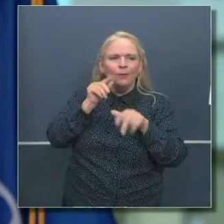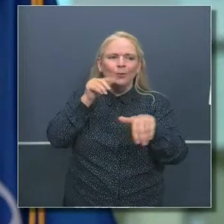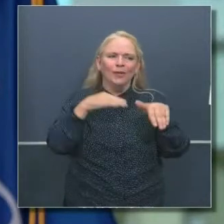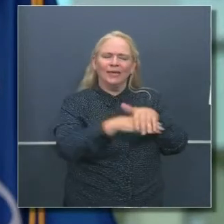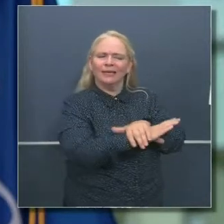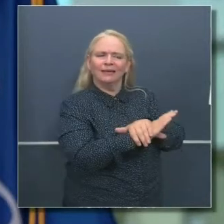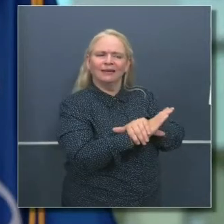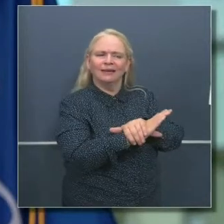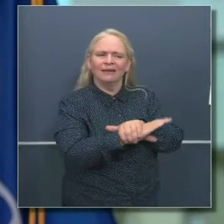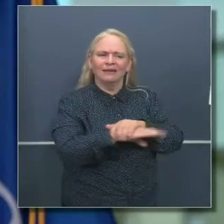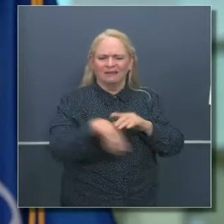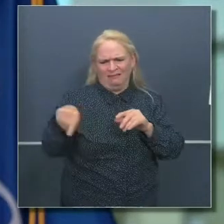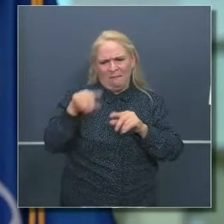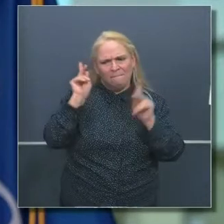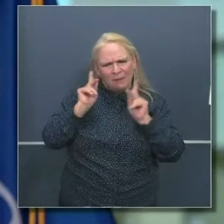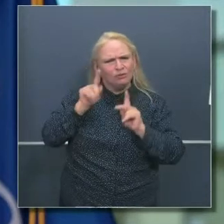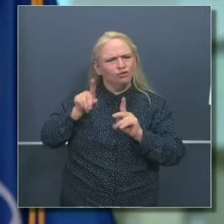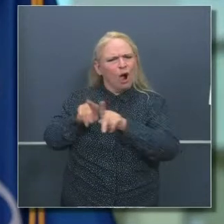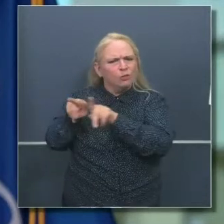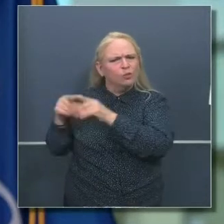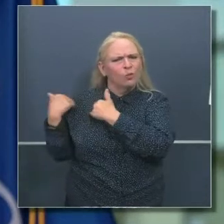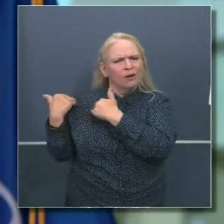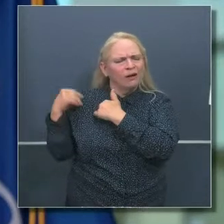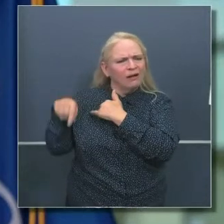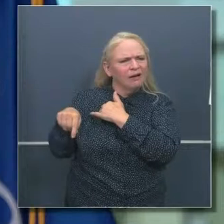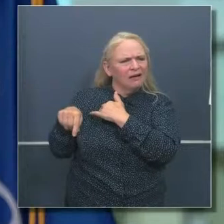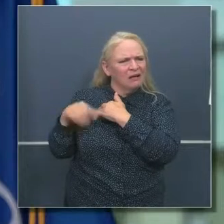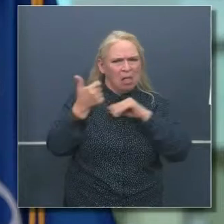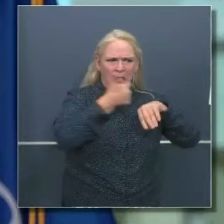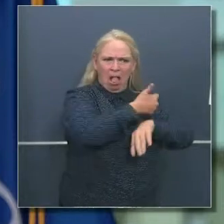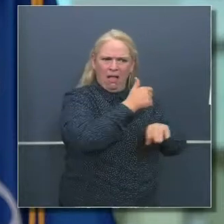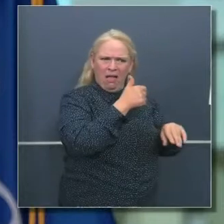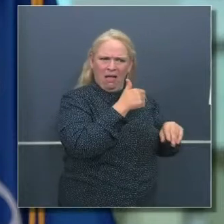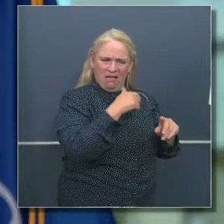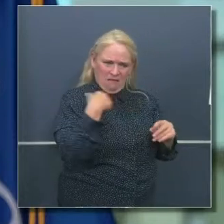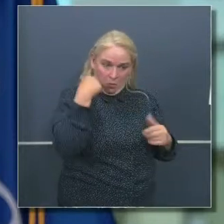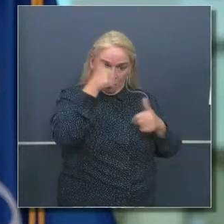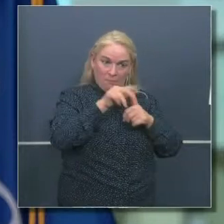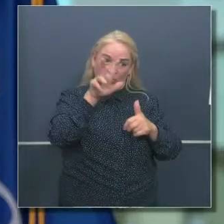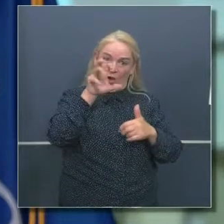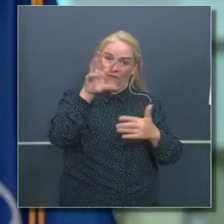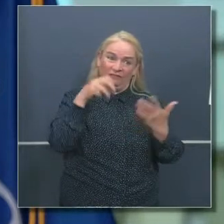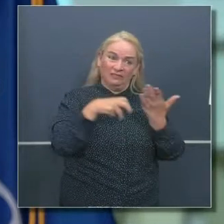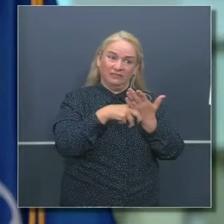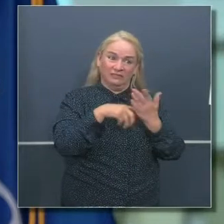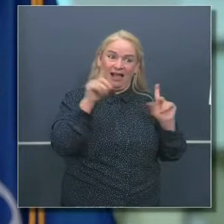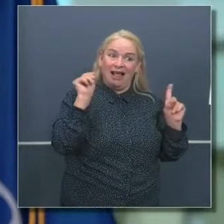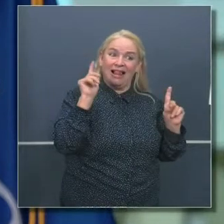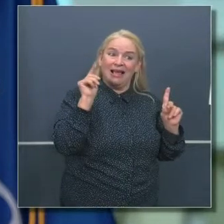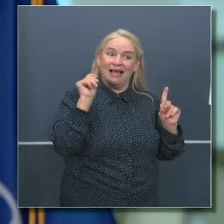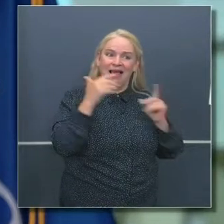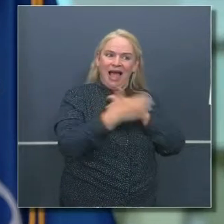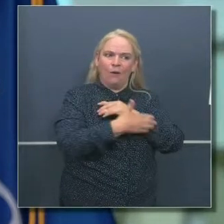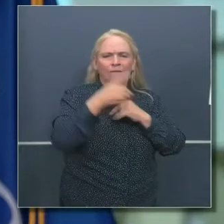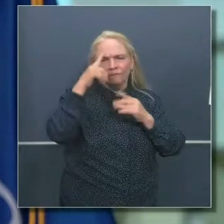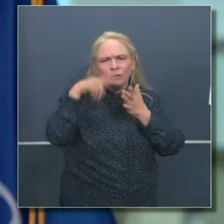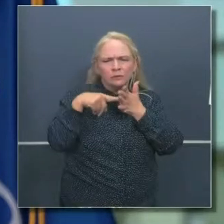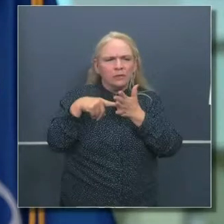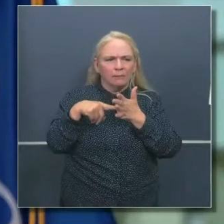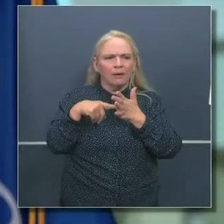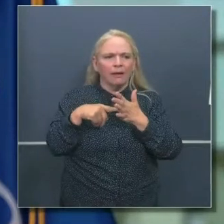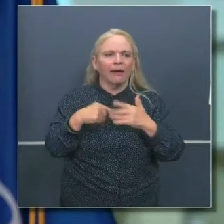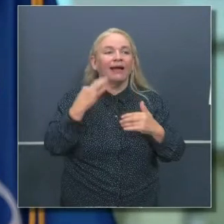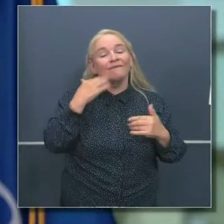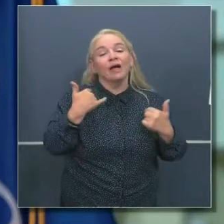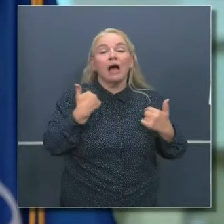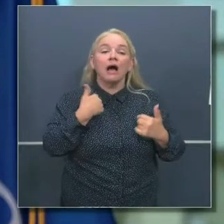to issue tickets, $300, I think, for the first offense. So why not make that a mandate that if I was walking down the street with open container,